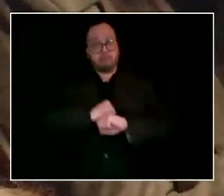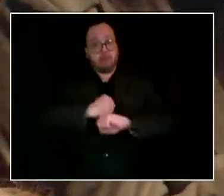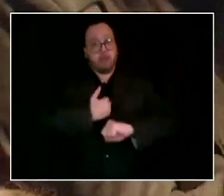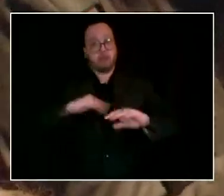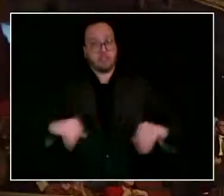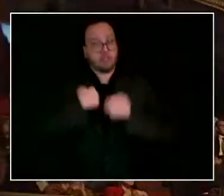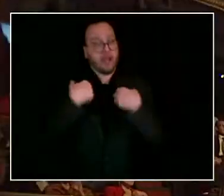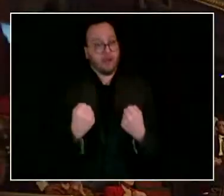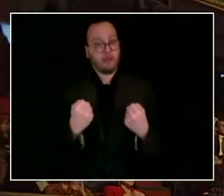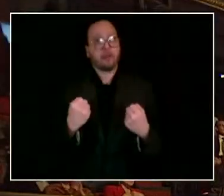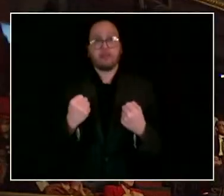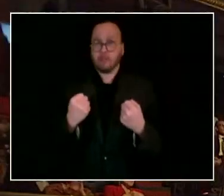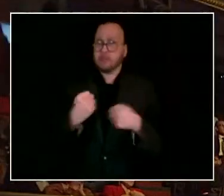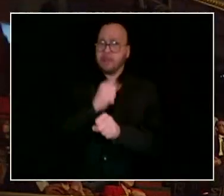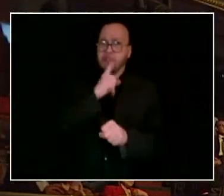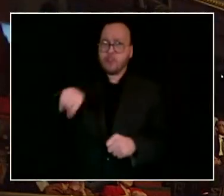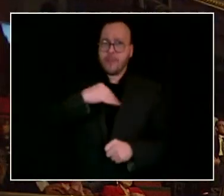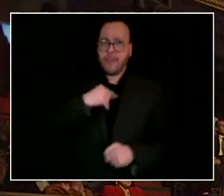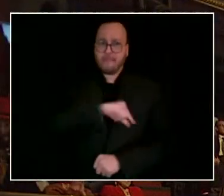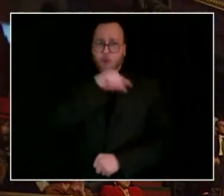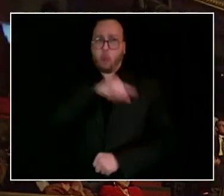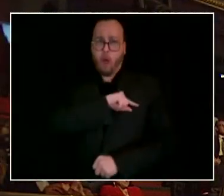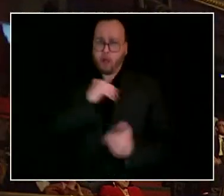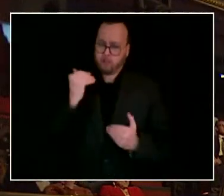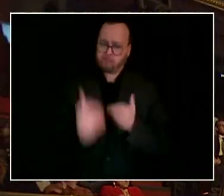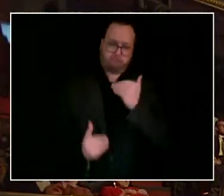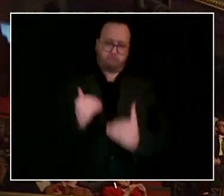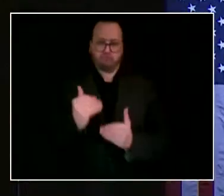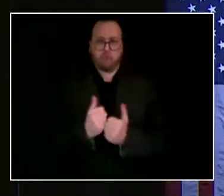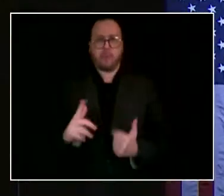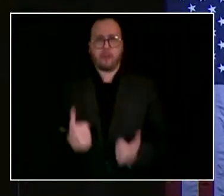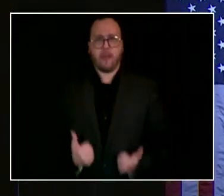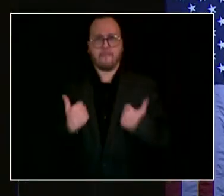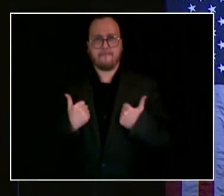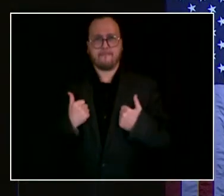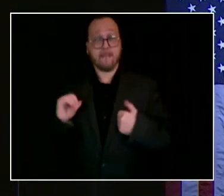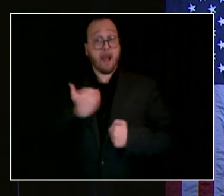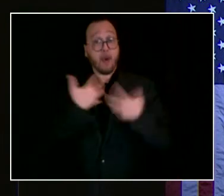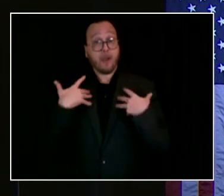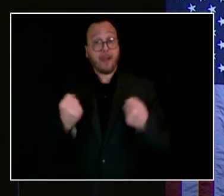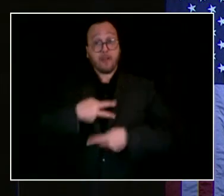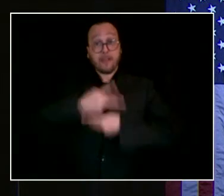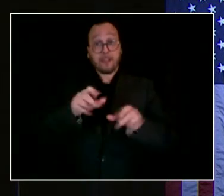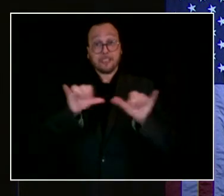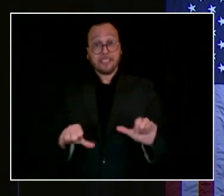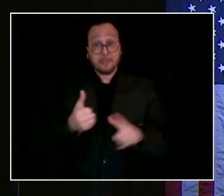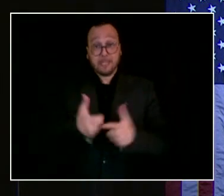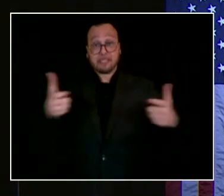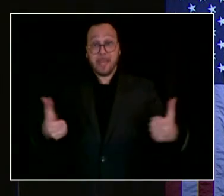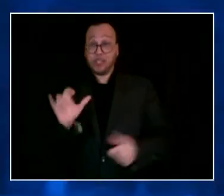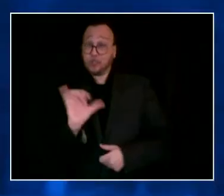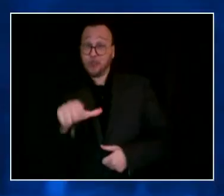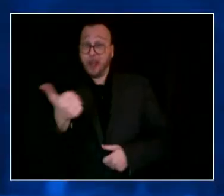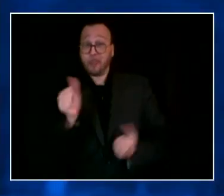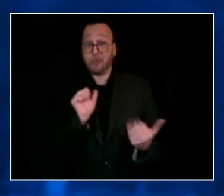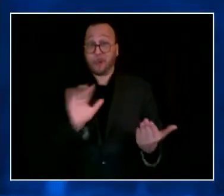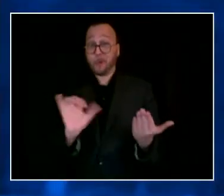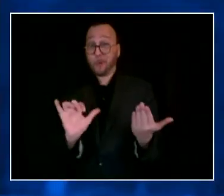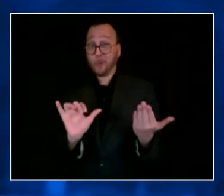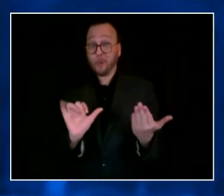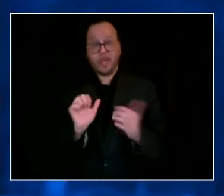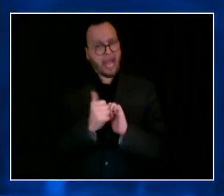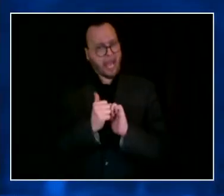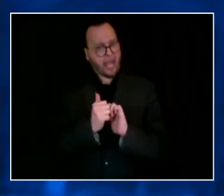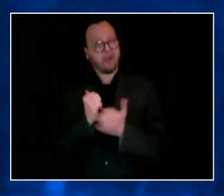they can have a quality start in life. Our healthcare system has expanded in other ways too, helping more family